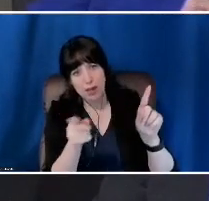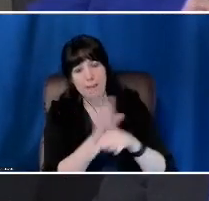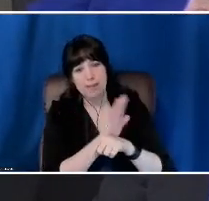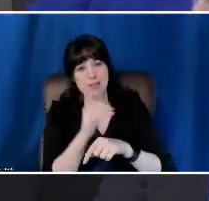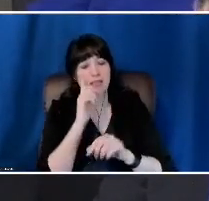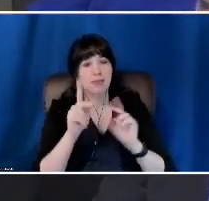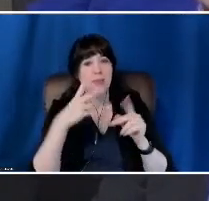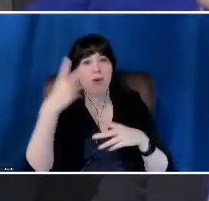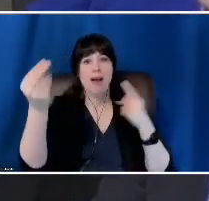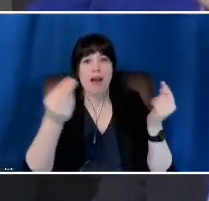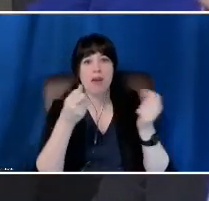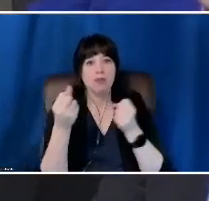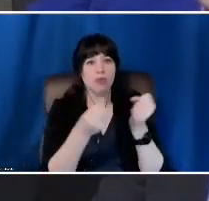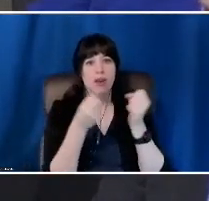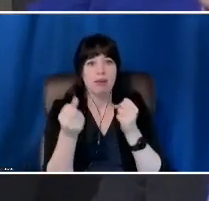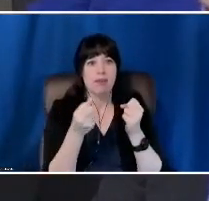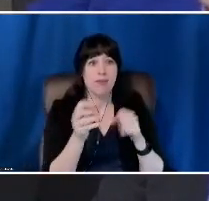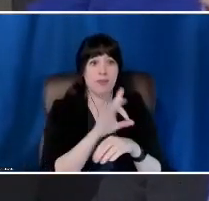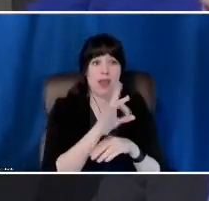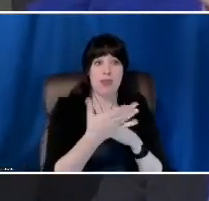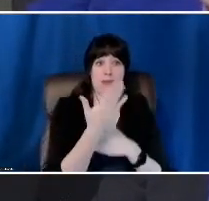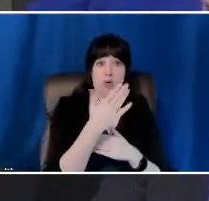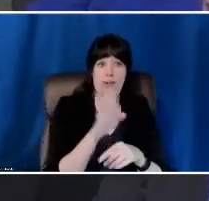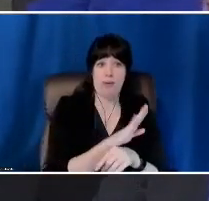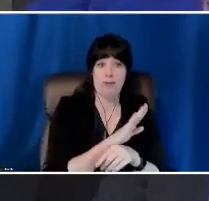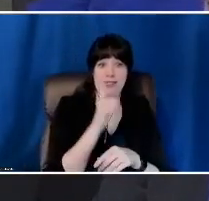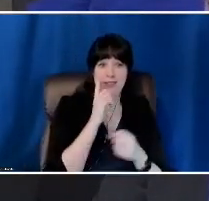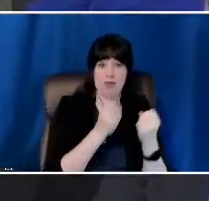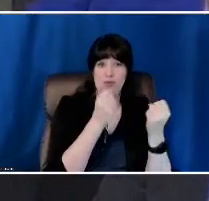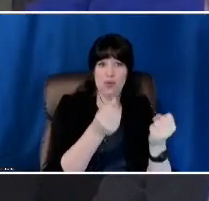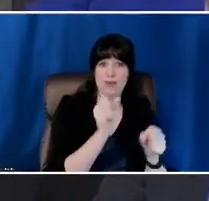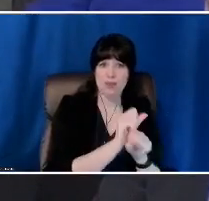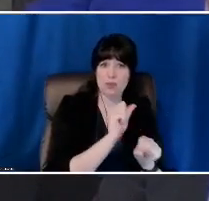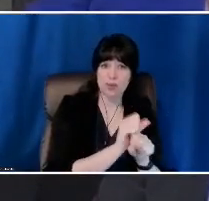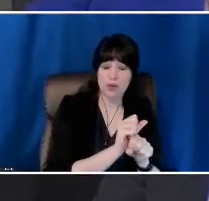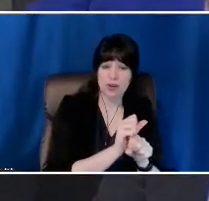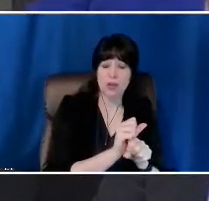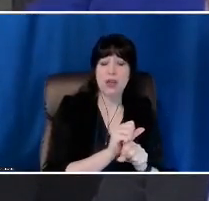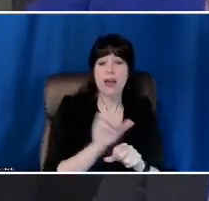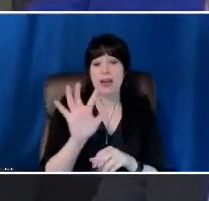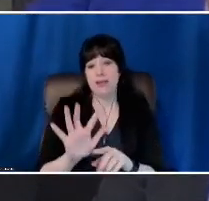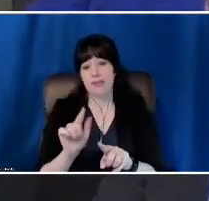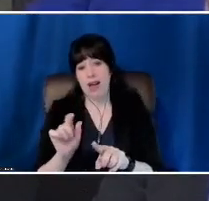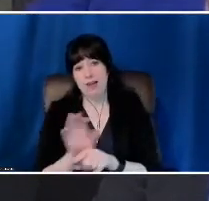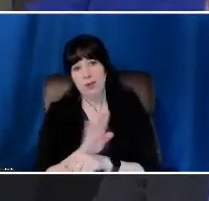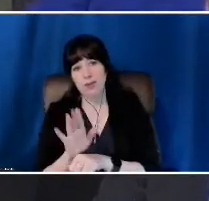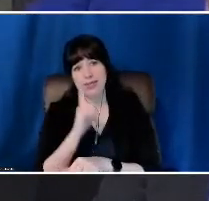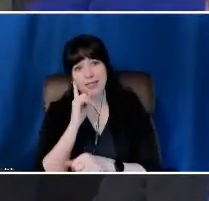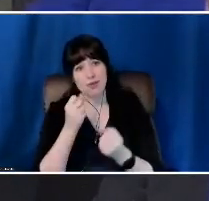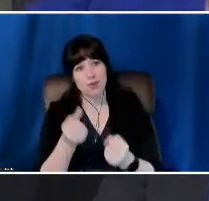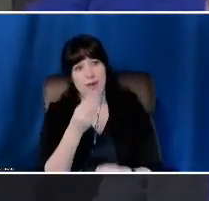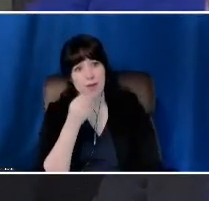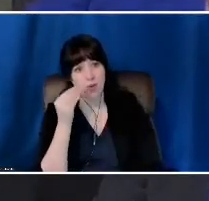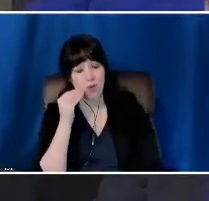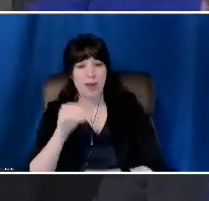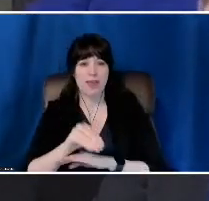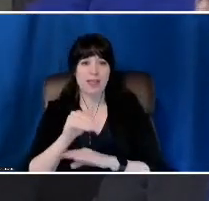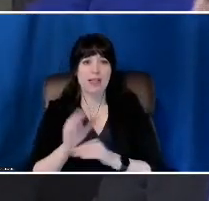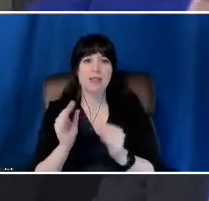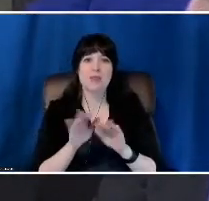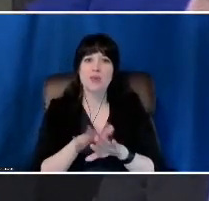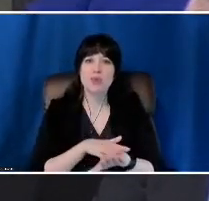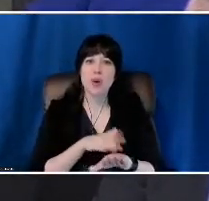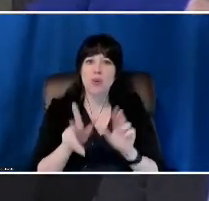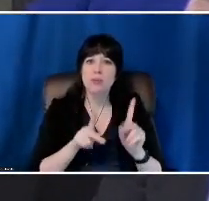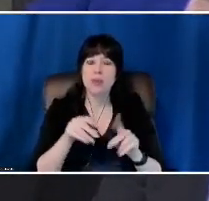driving their cars. 8 o'clock in the morning we're busy because people are driving to work. 5 o'clock we're busy because they're driving home. And then at nighttime it slows down as people are in